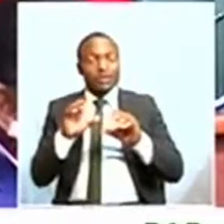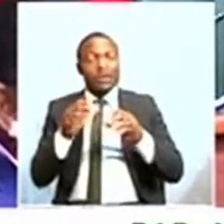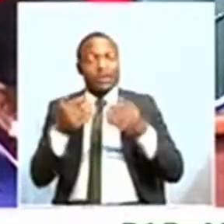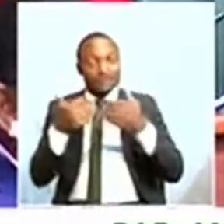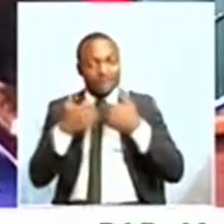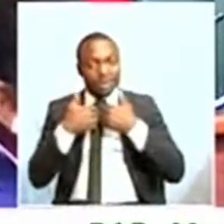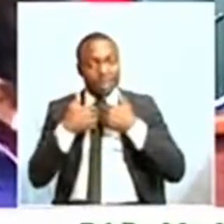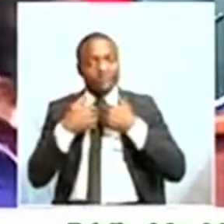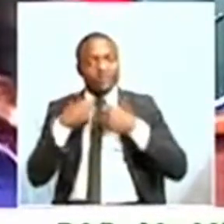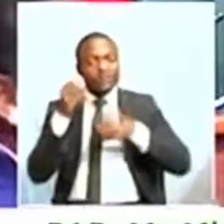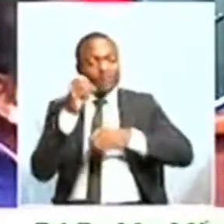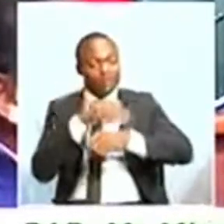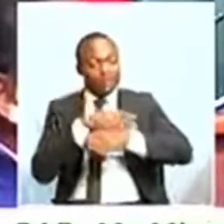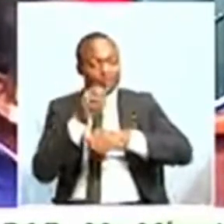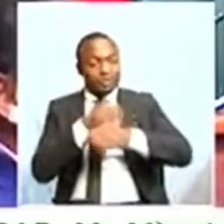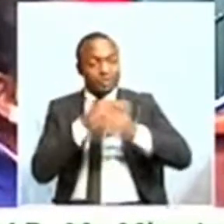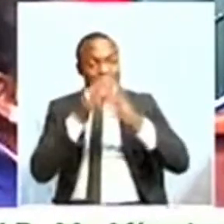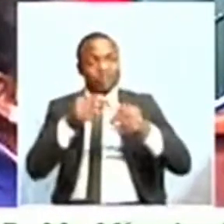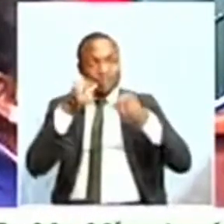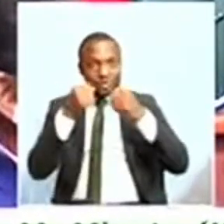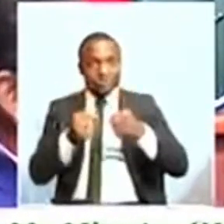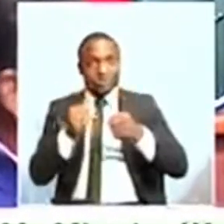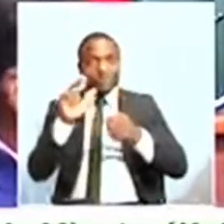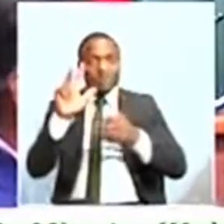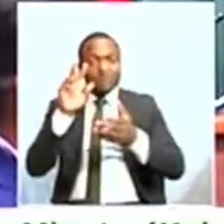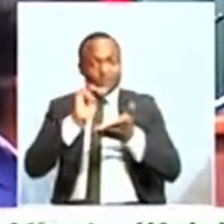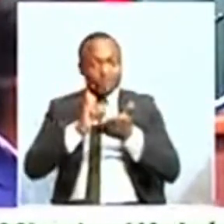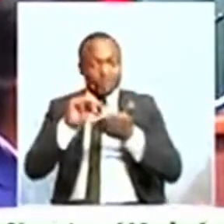attainment of the 3 million copper production